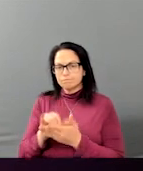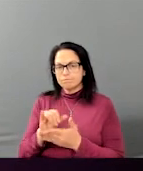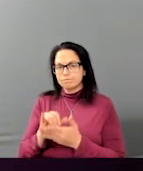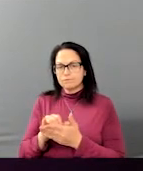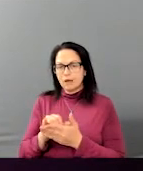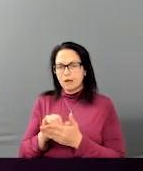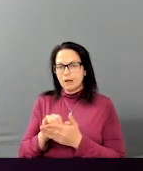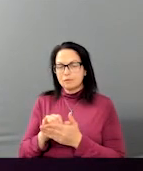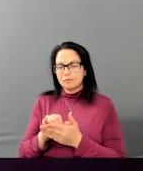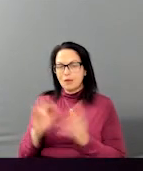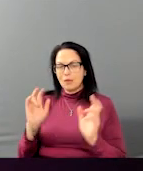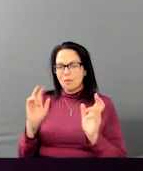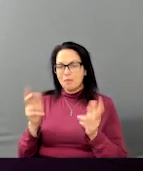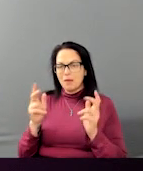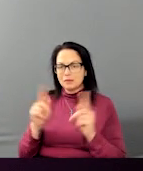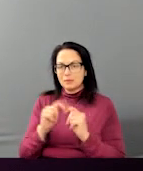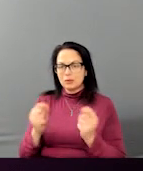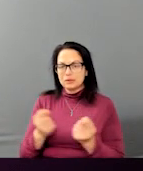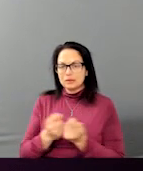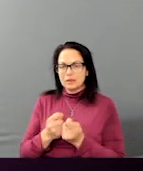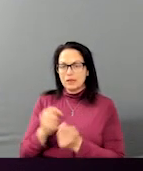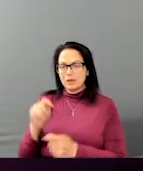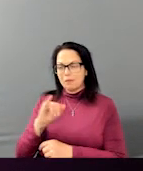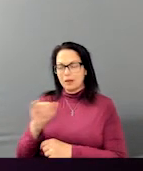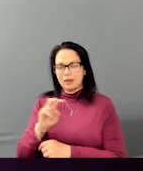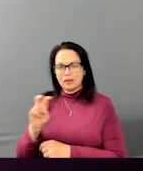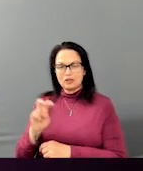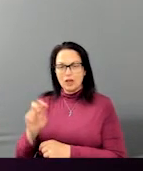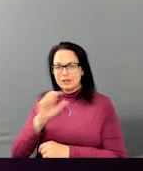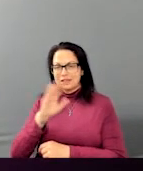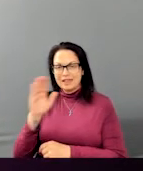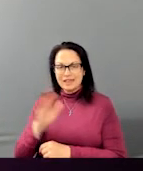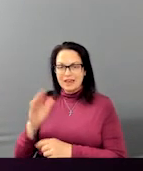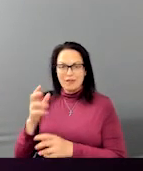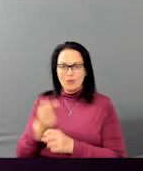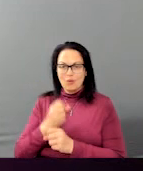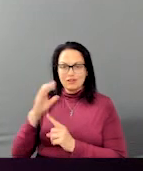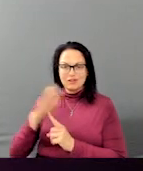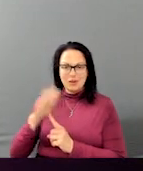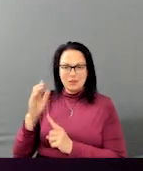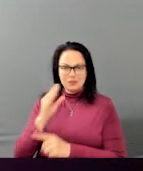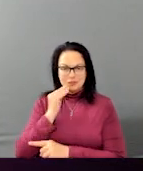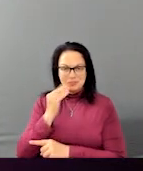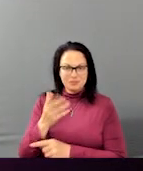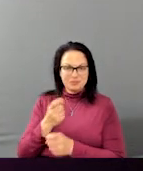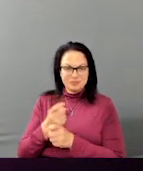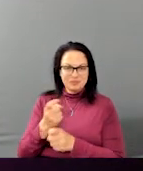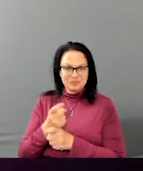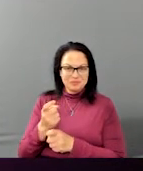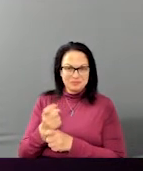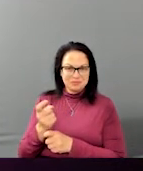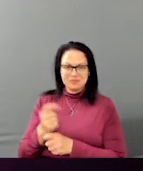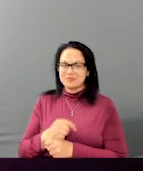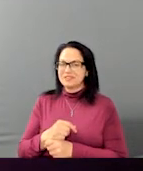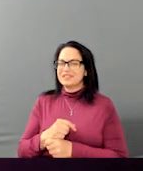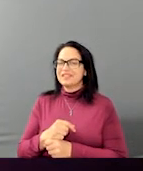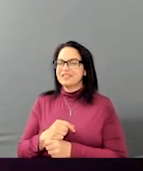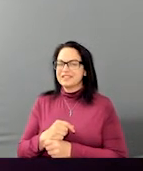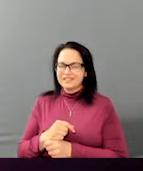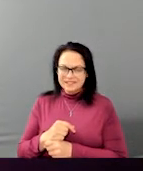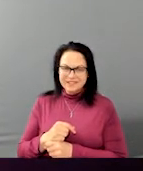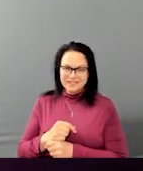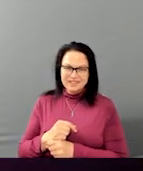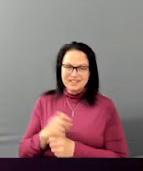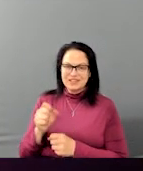a championship, okay? So that message specifically is for Tyler McGinnis, okay? So if any of you know him or follow